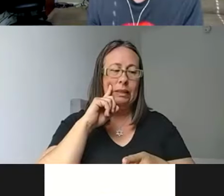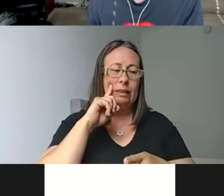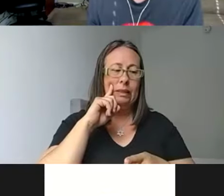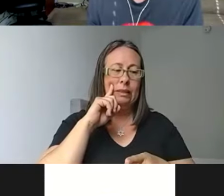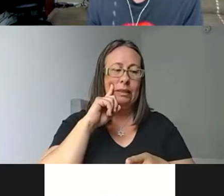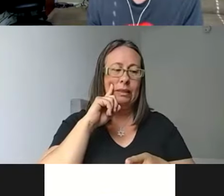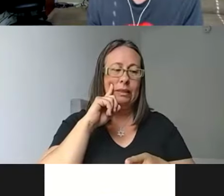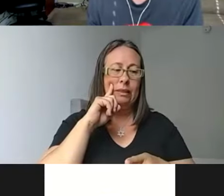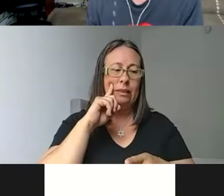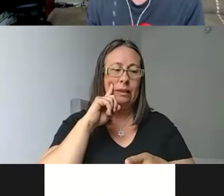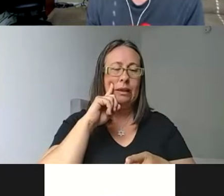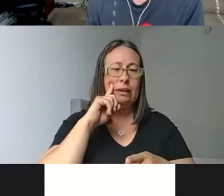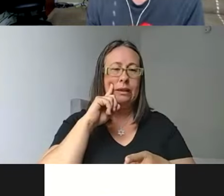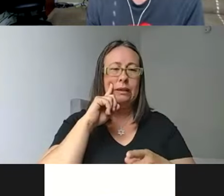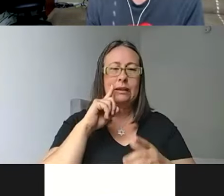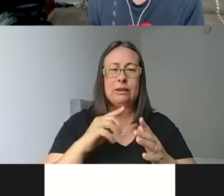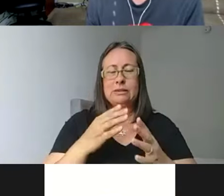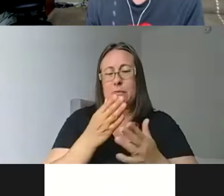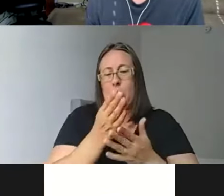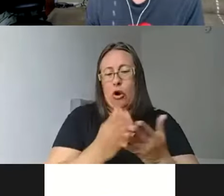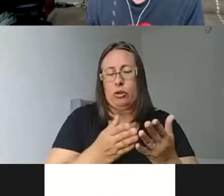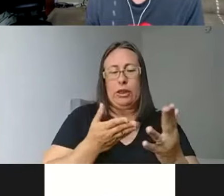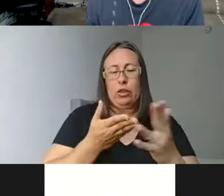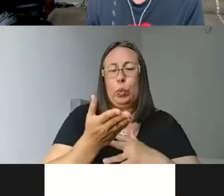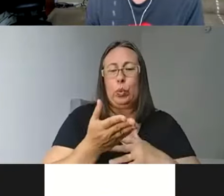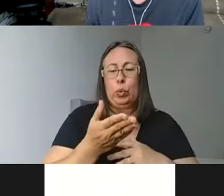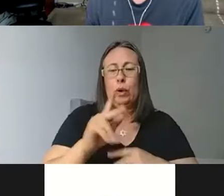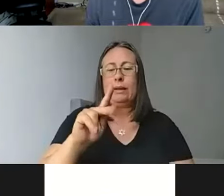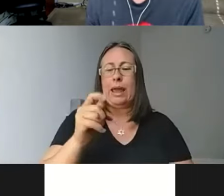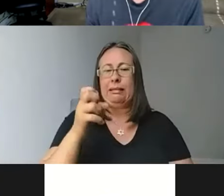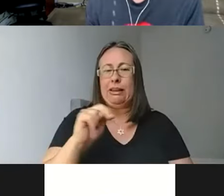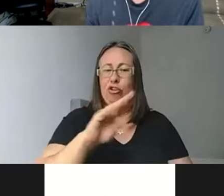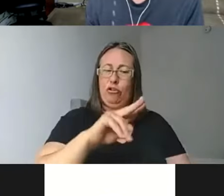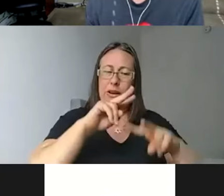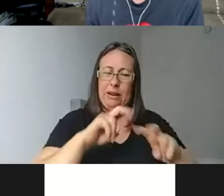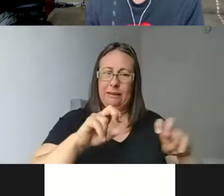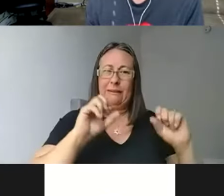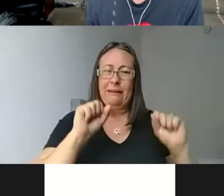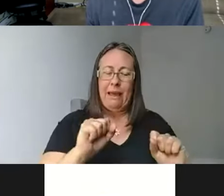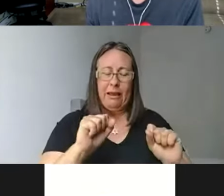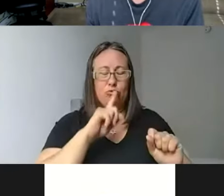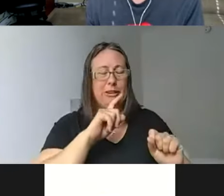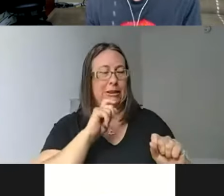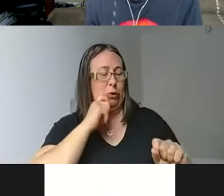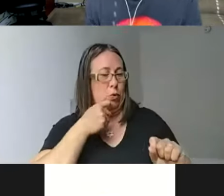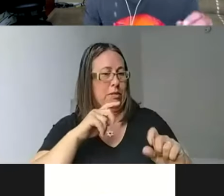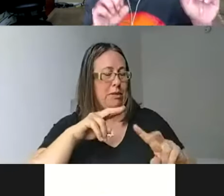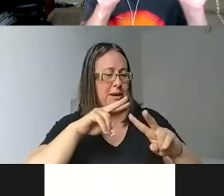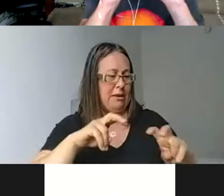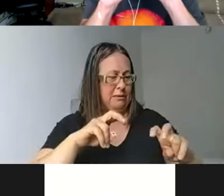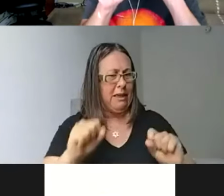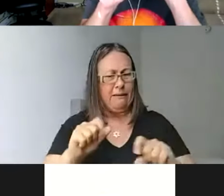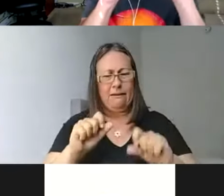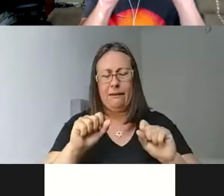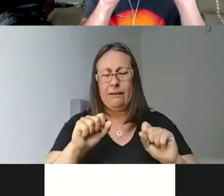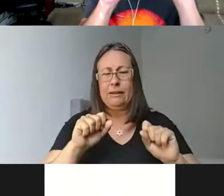oligodendrocytes. And part of that is through Caitlin's analysis, where you can do these really cool analyses where you can ask, based